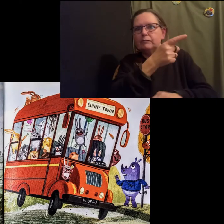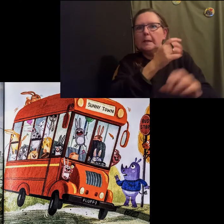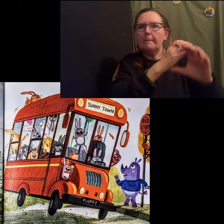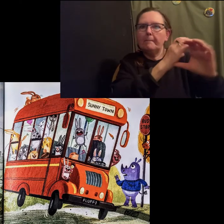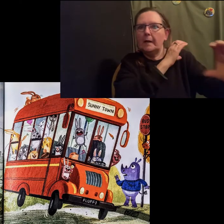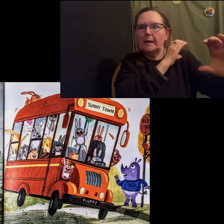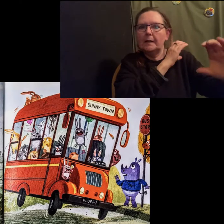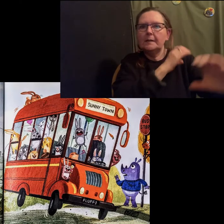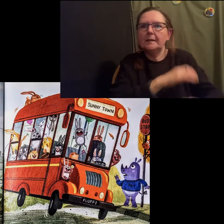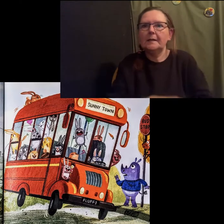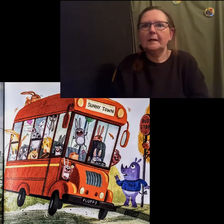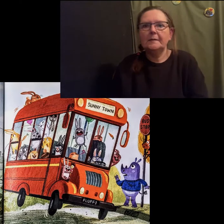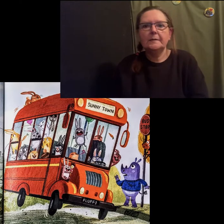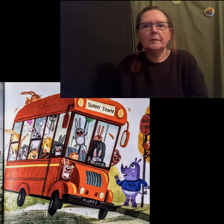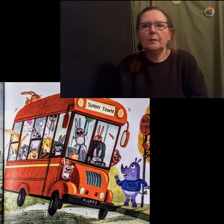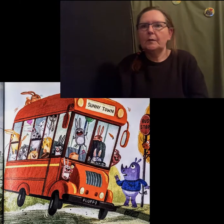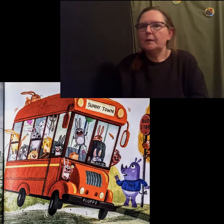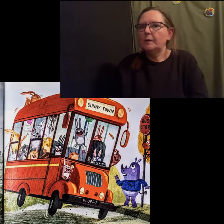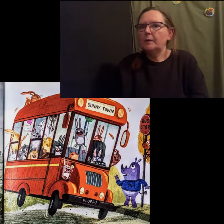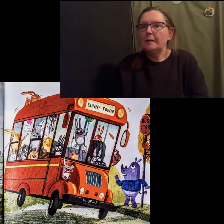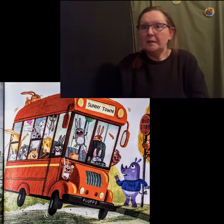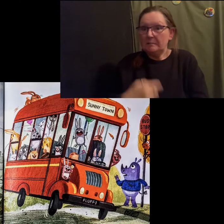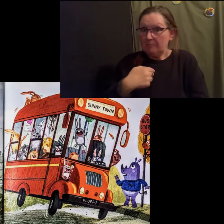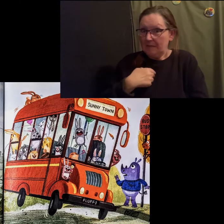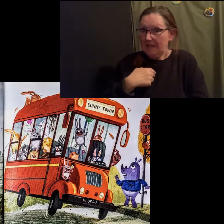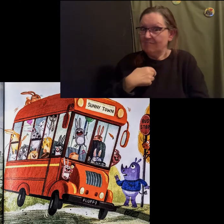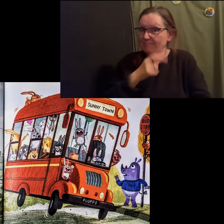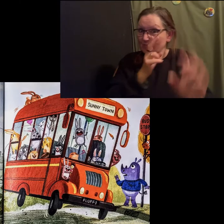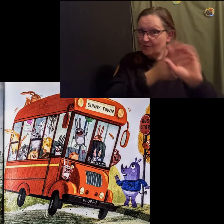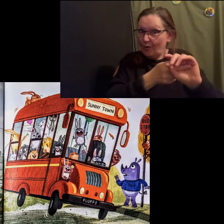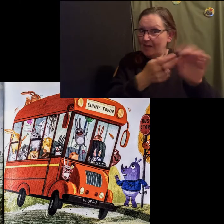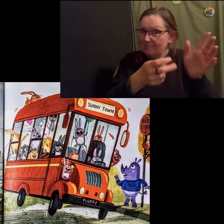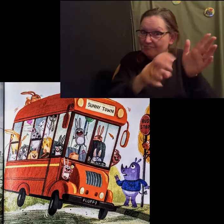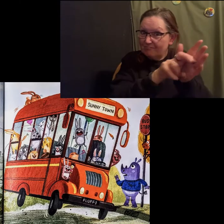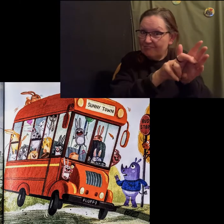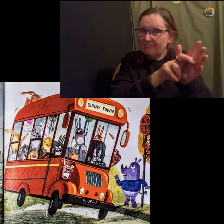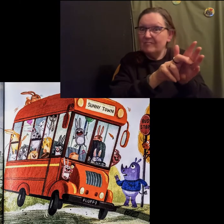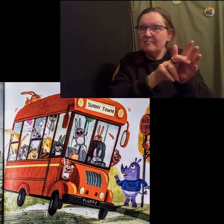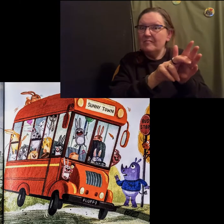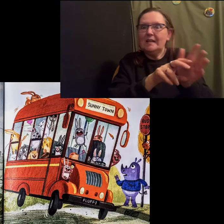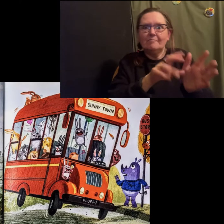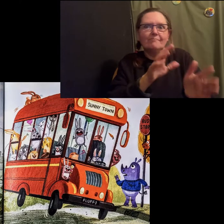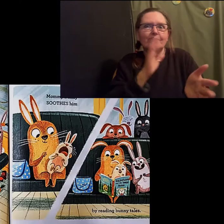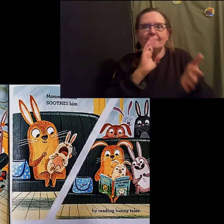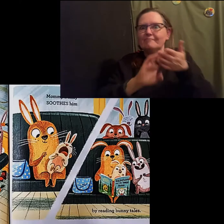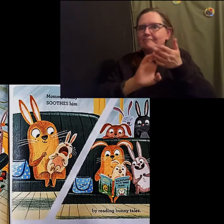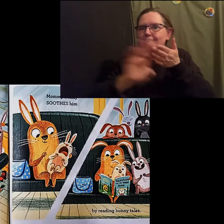the bus. Oh, I don't know if I'd like to get on that bus.